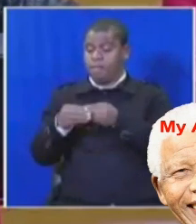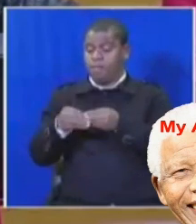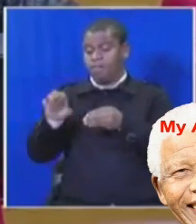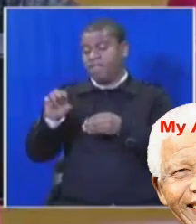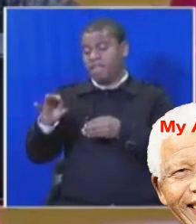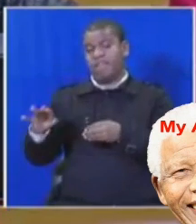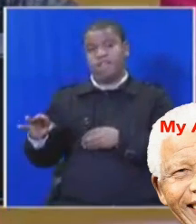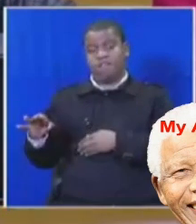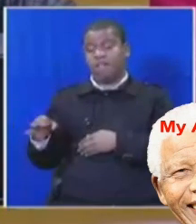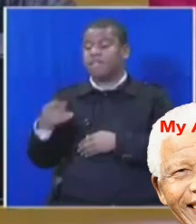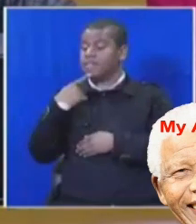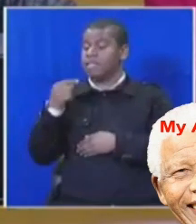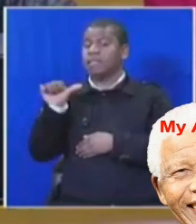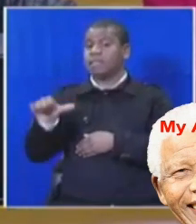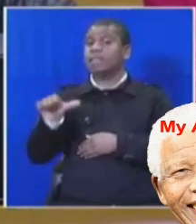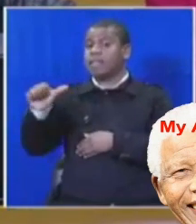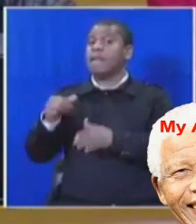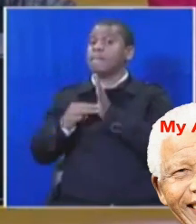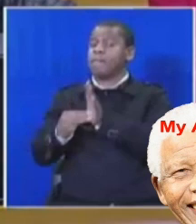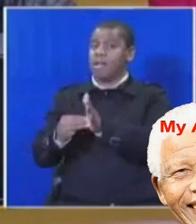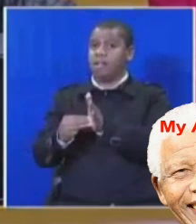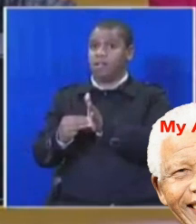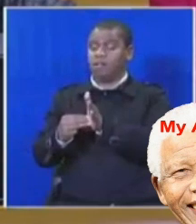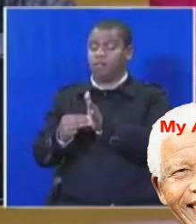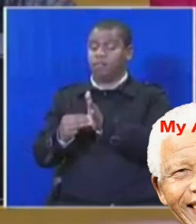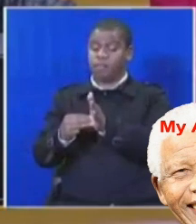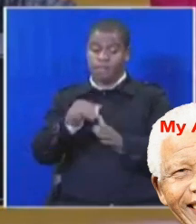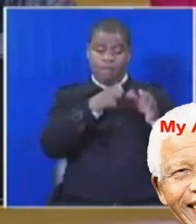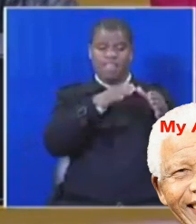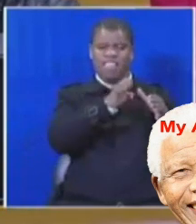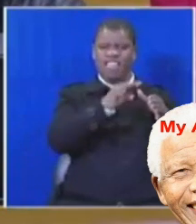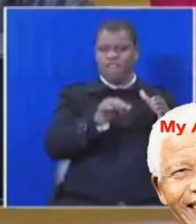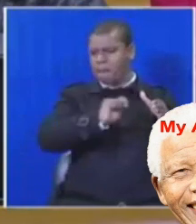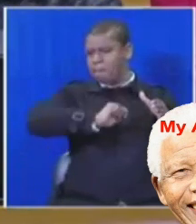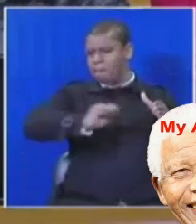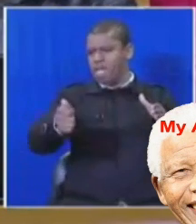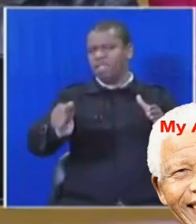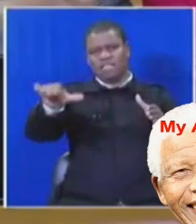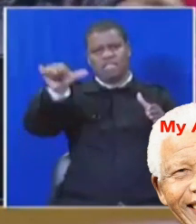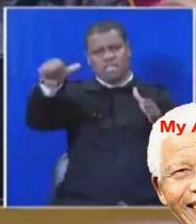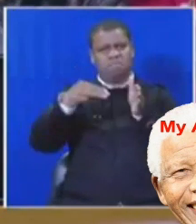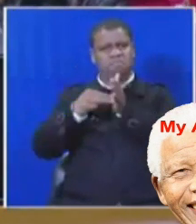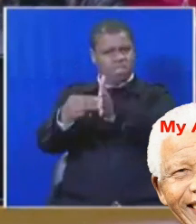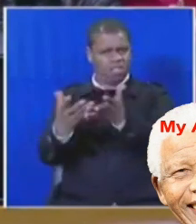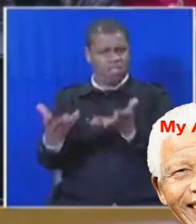says the 16 million has been paid by the EFF. So if you can't Honorable stop him,